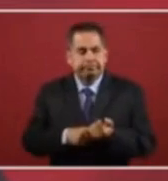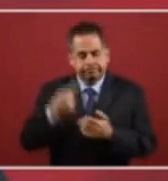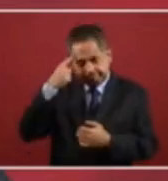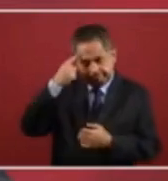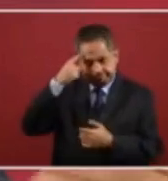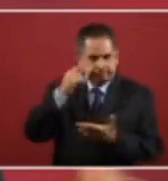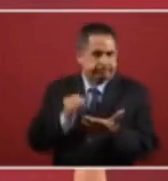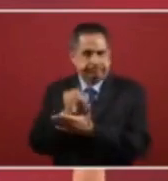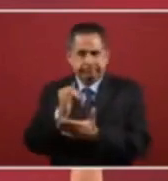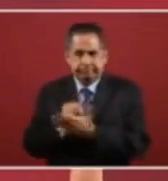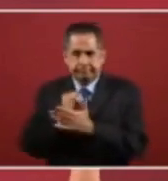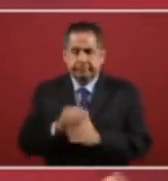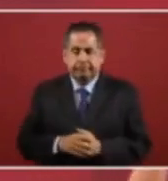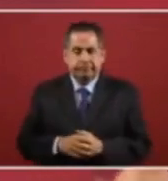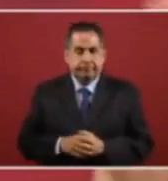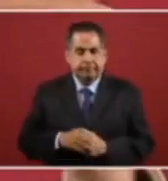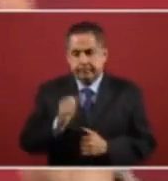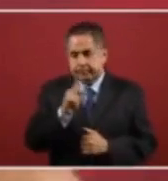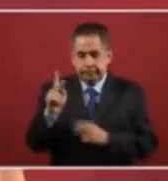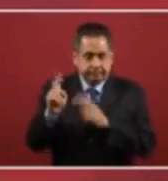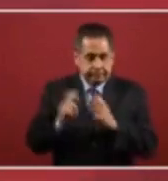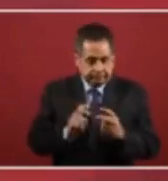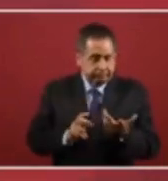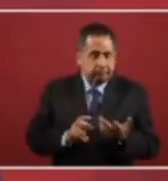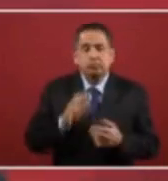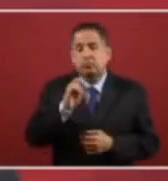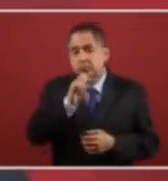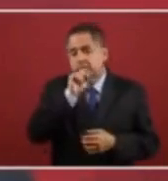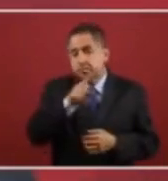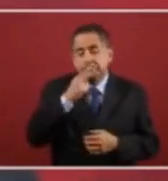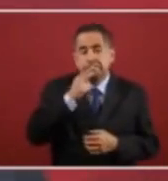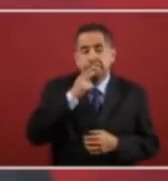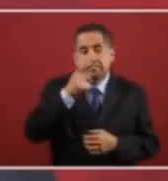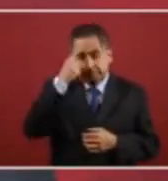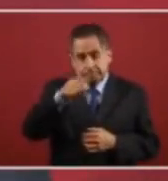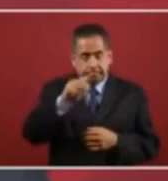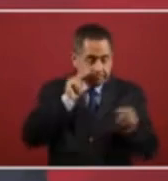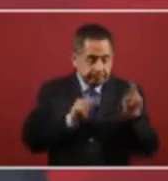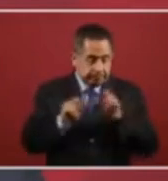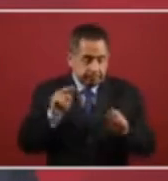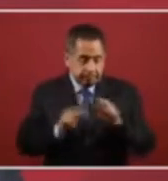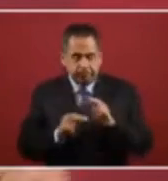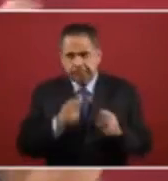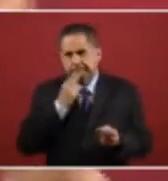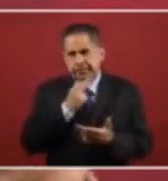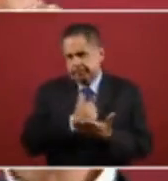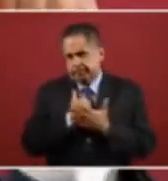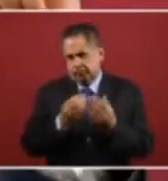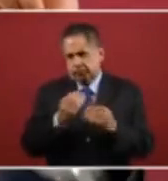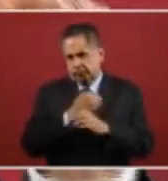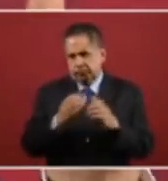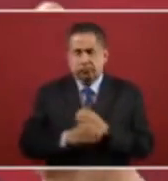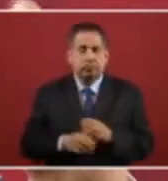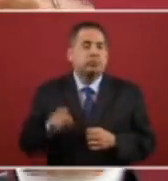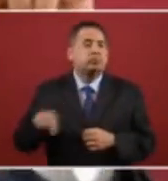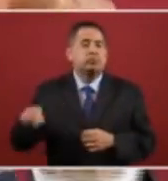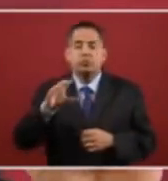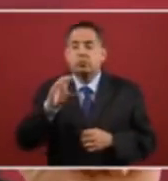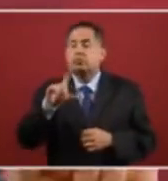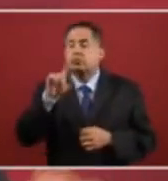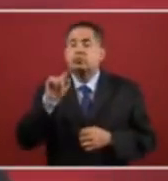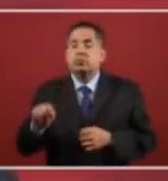information, make decisions. And to apply, there's lots of applications. And in that